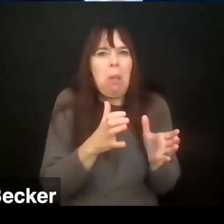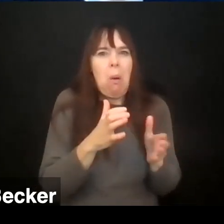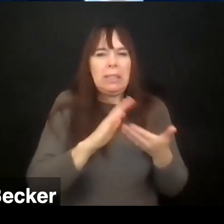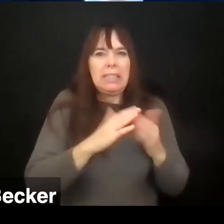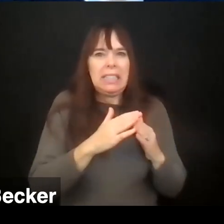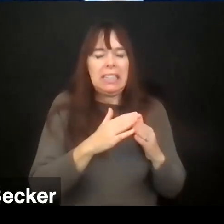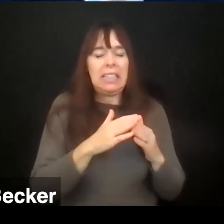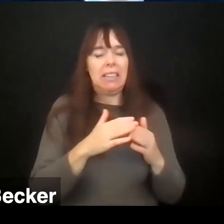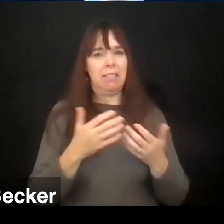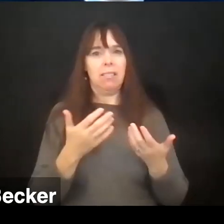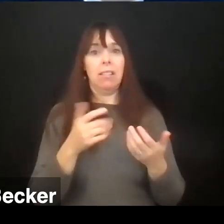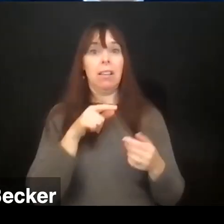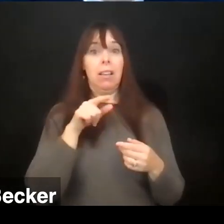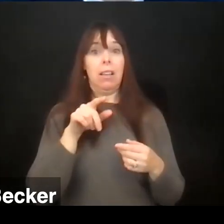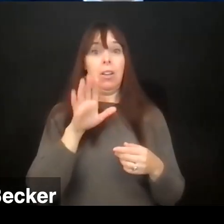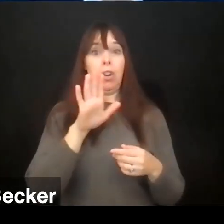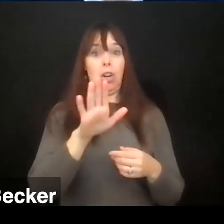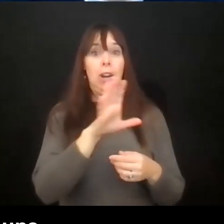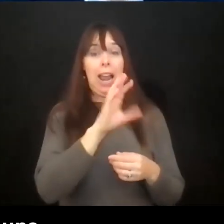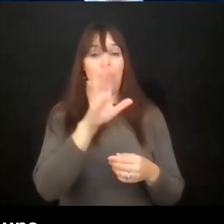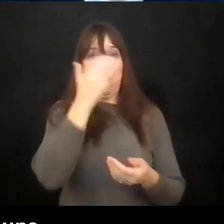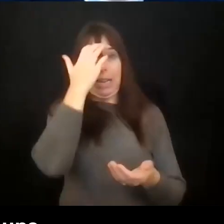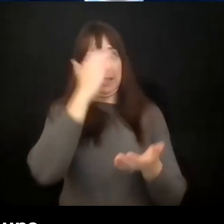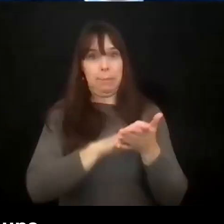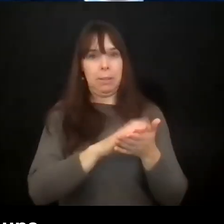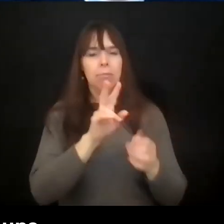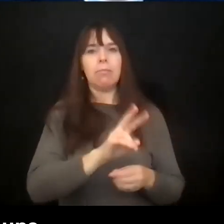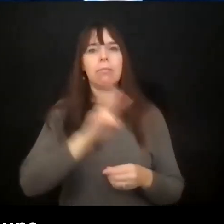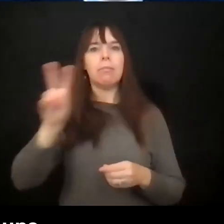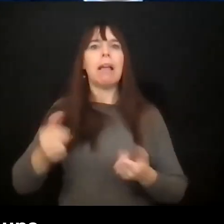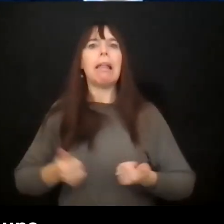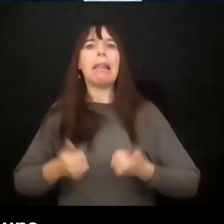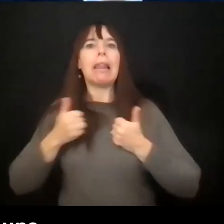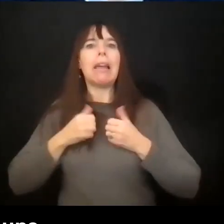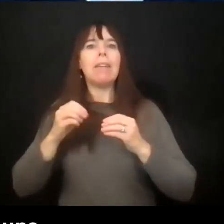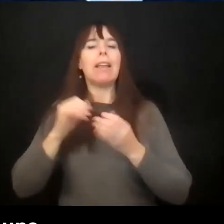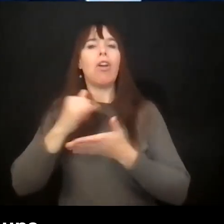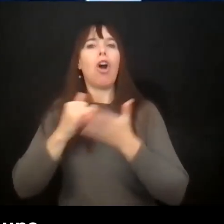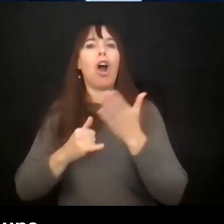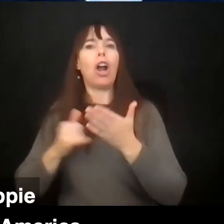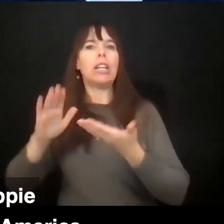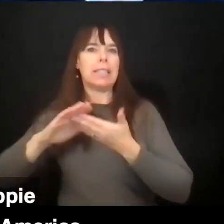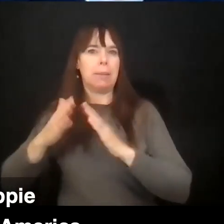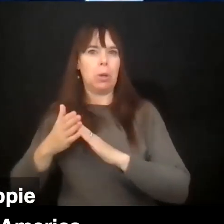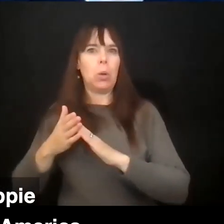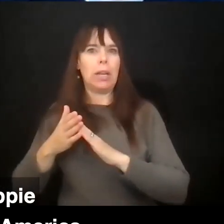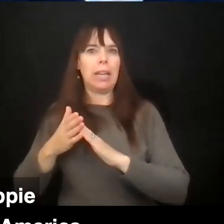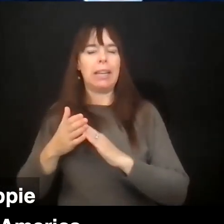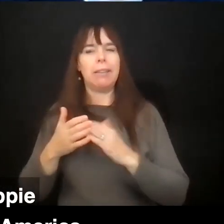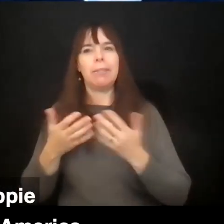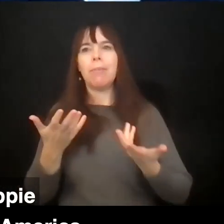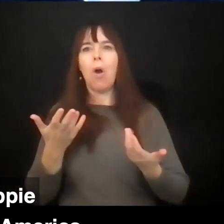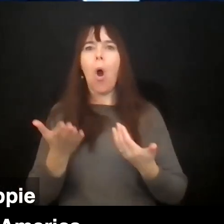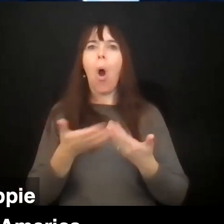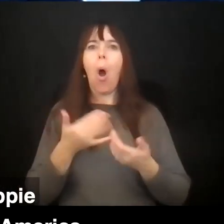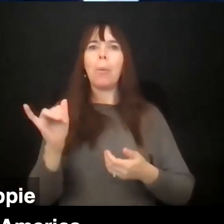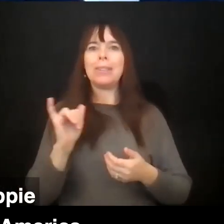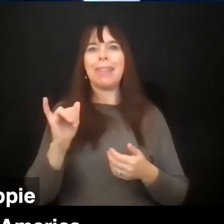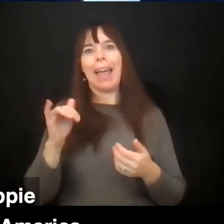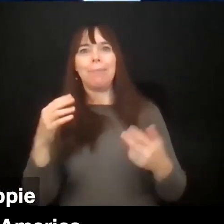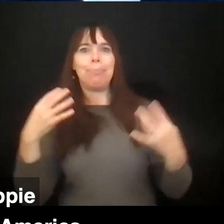Paula Becker and her husband lived in an artist commune, something like the